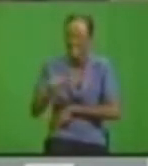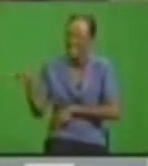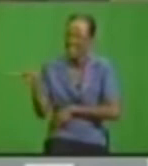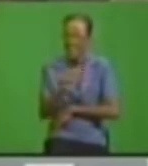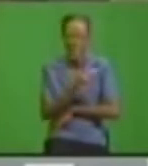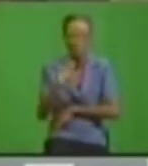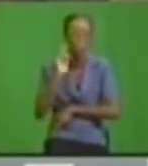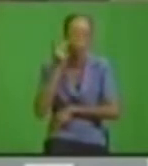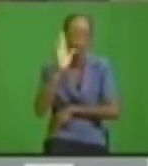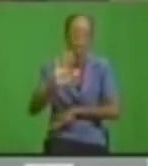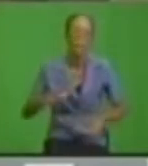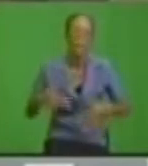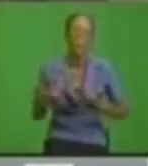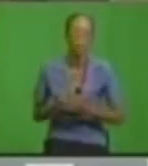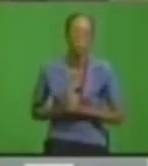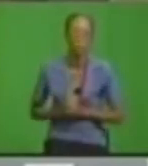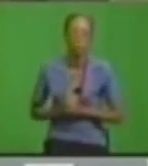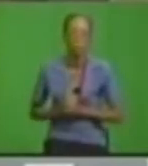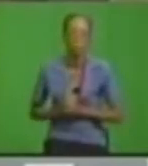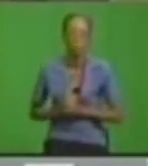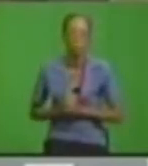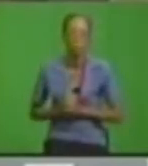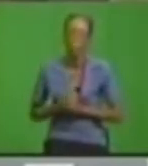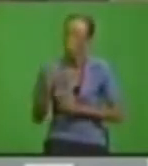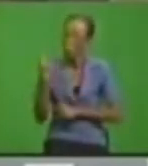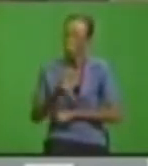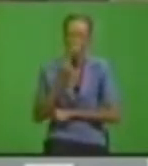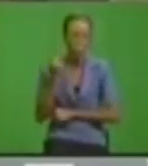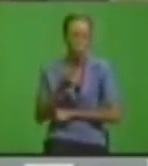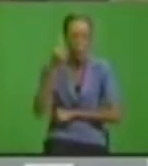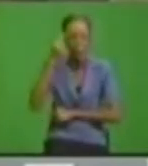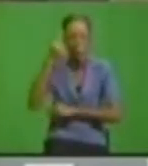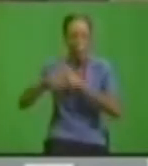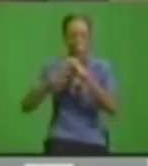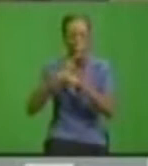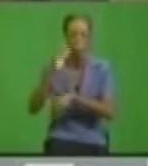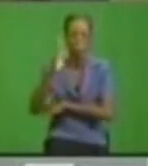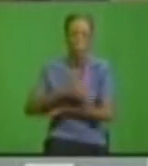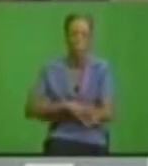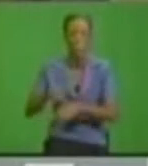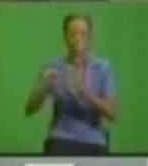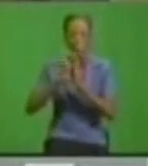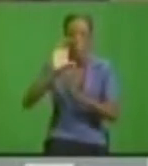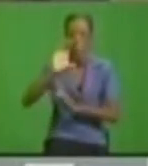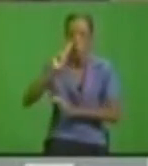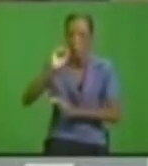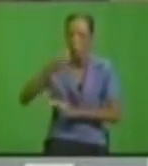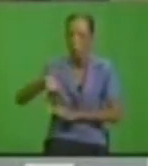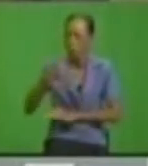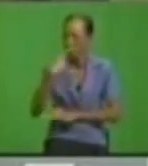Mr. Manning lived by and executed in no uncertain manner. The Chronic Disease Assistance Program,